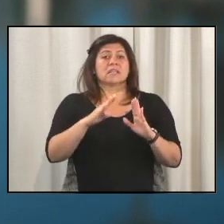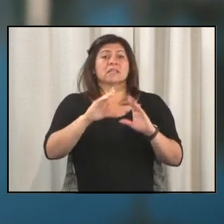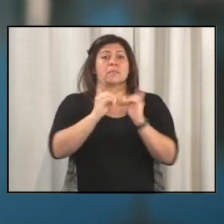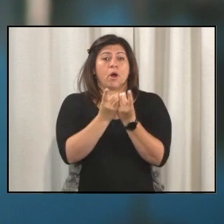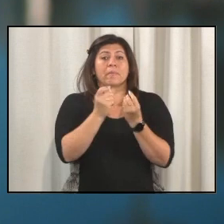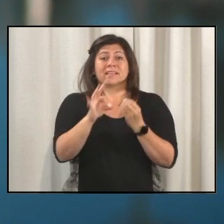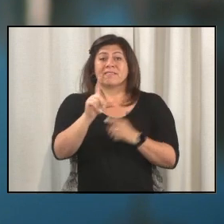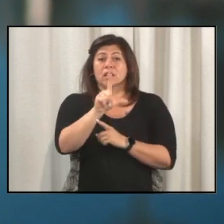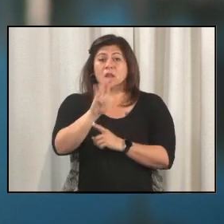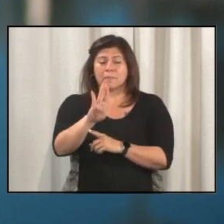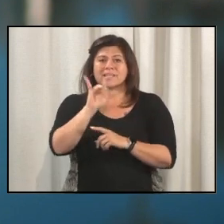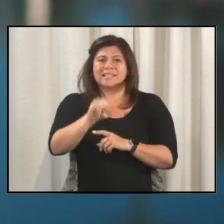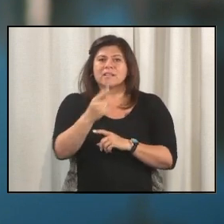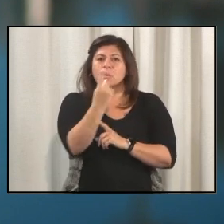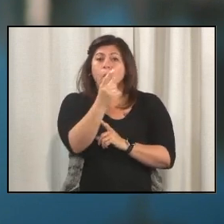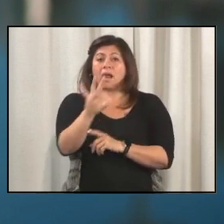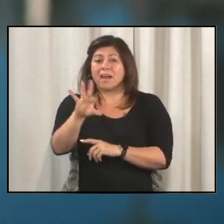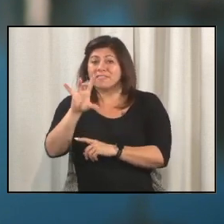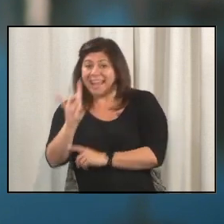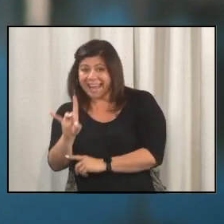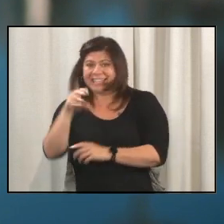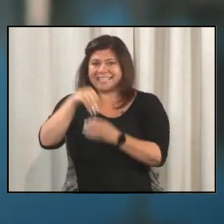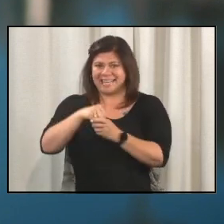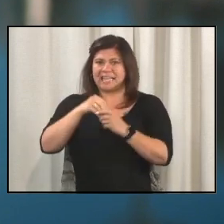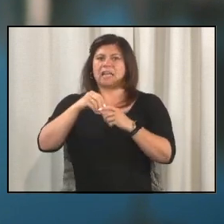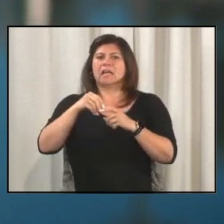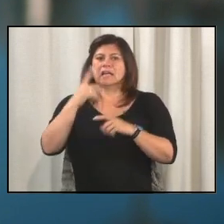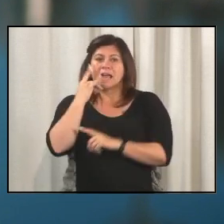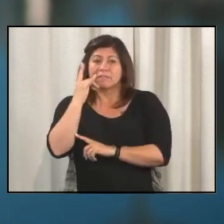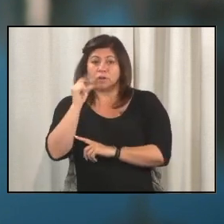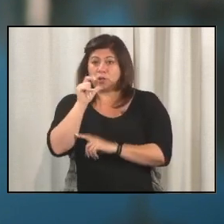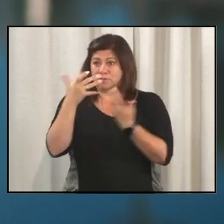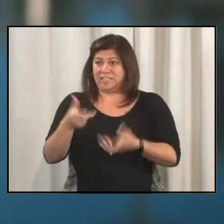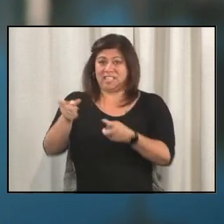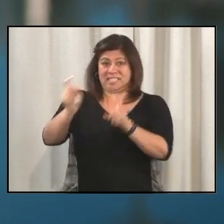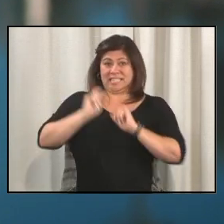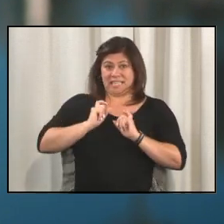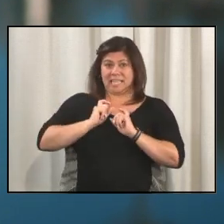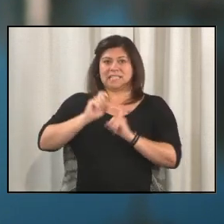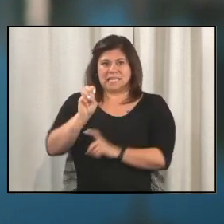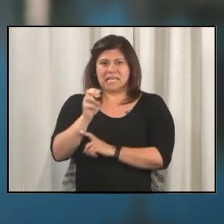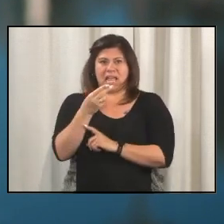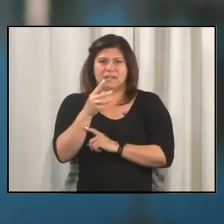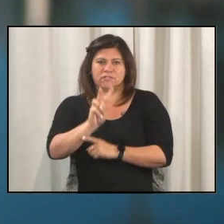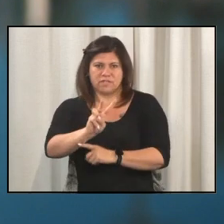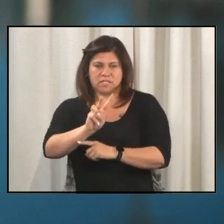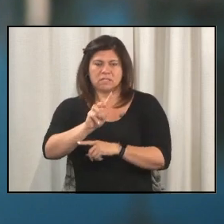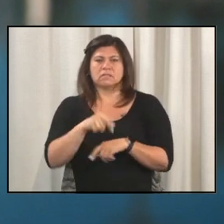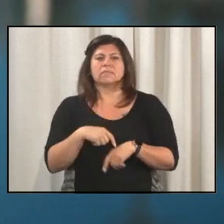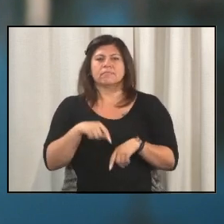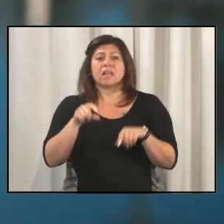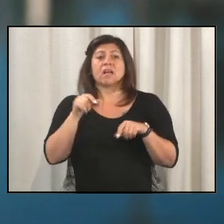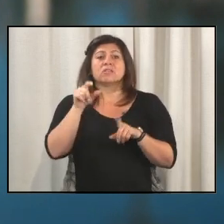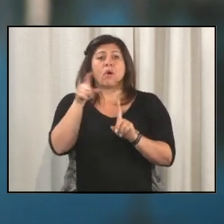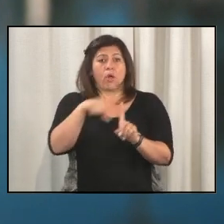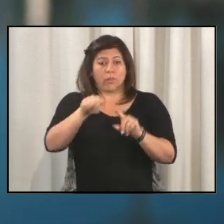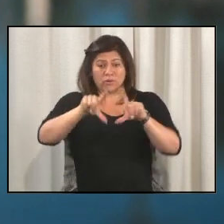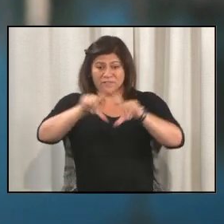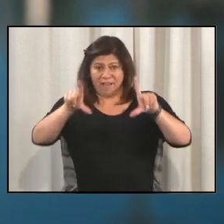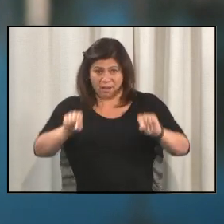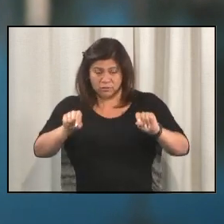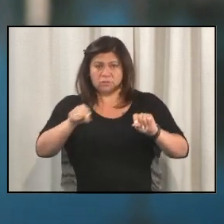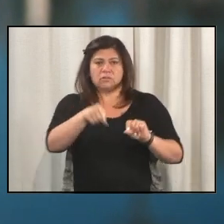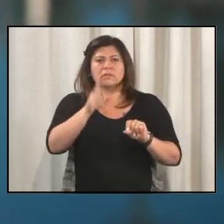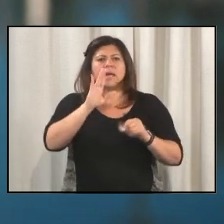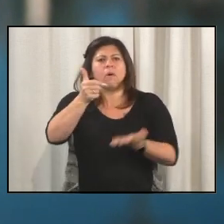8 continuum of care communities in California to receive stability housing vouchers. These vouchers will help us connect